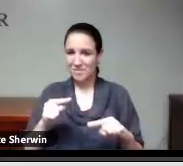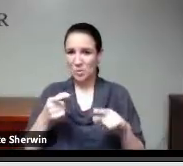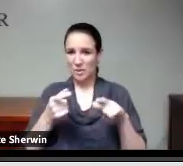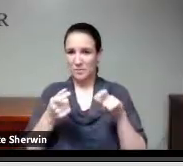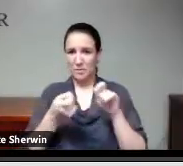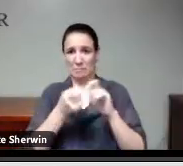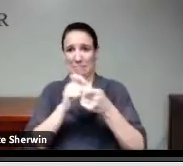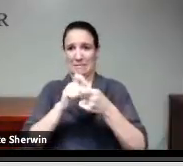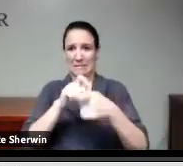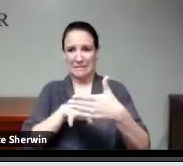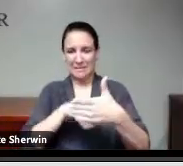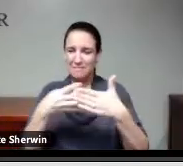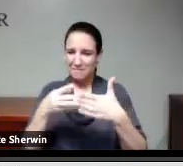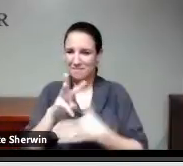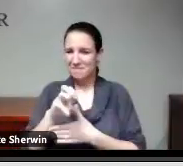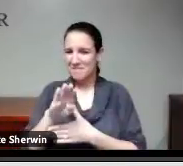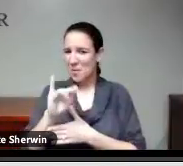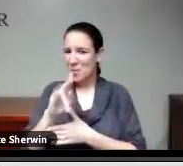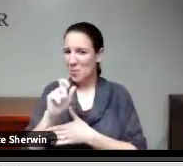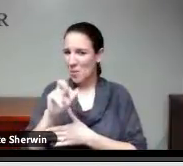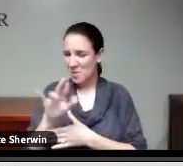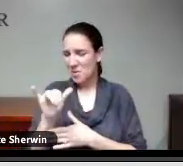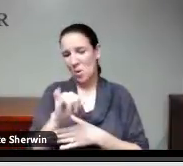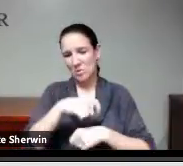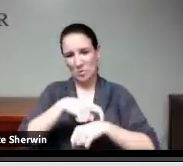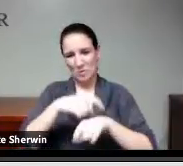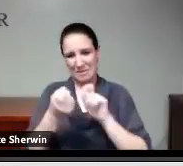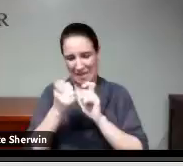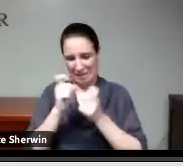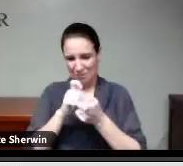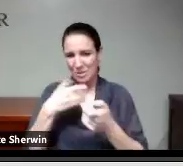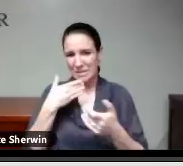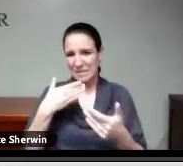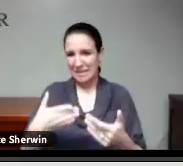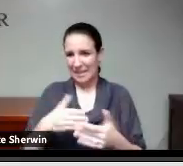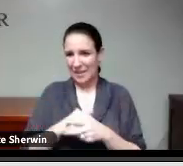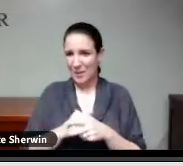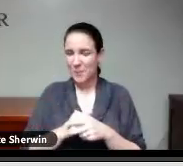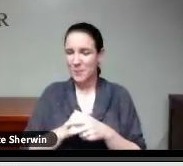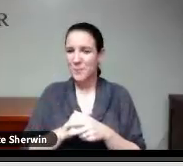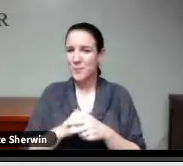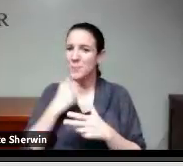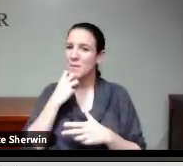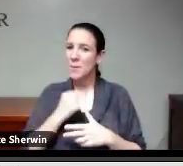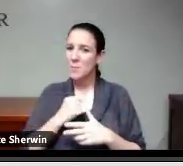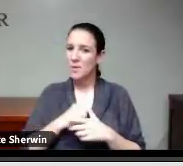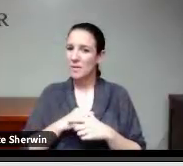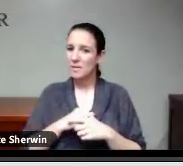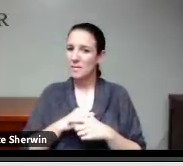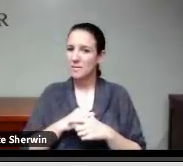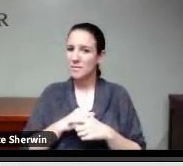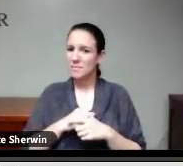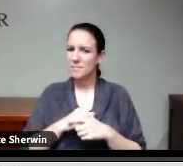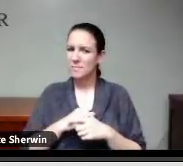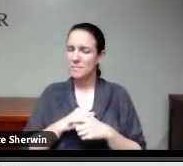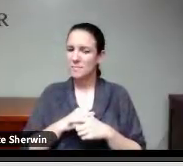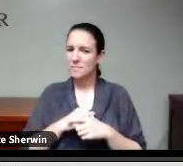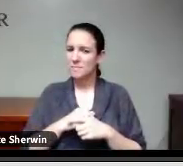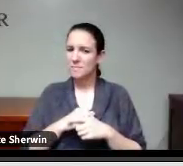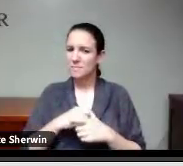the webinar as well as the time change. Appreciate it very much. And I am Aaron